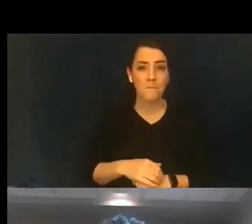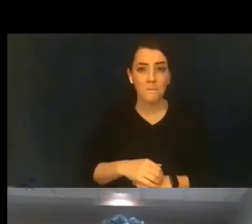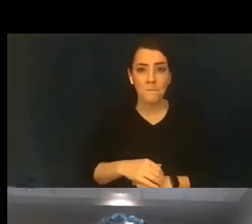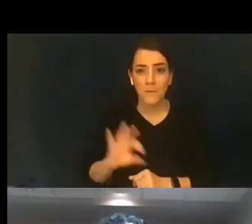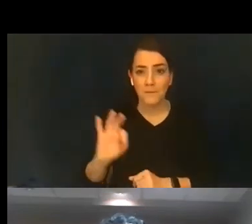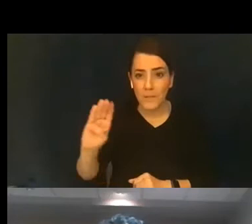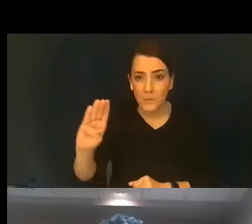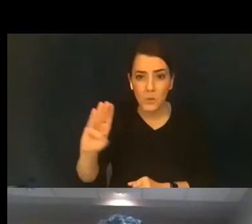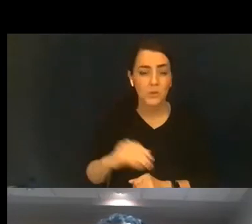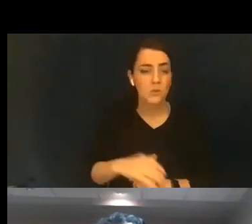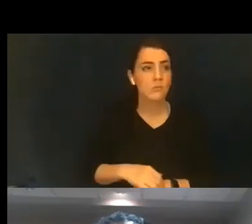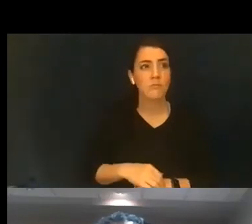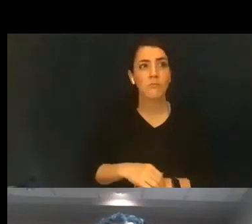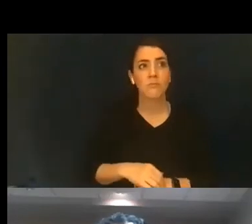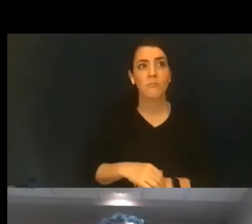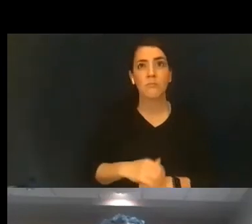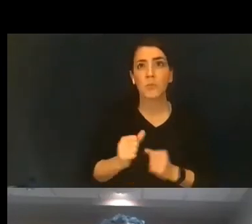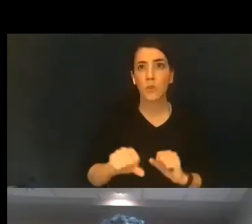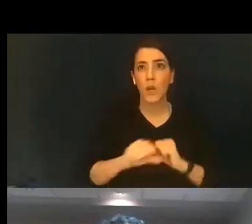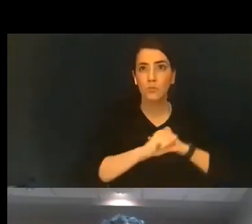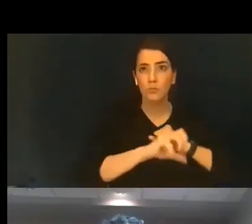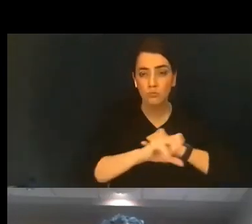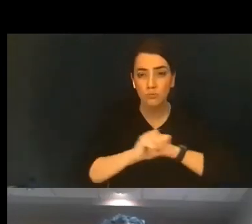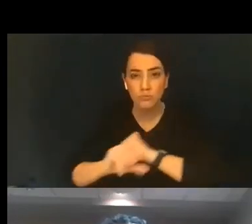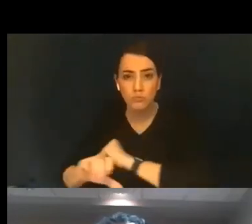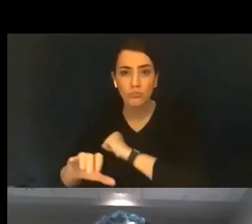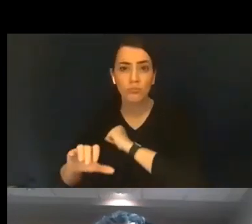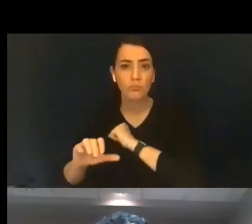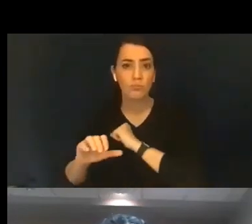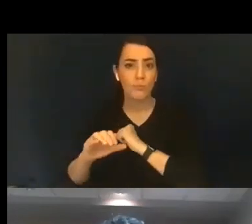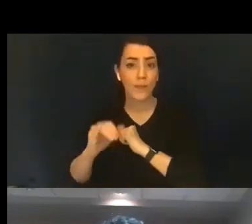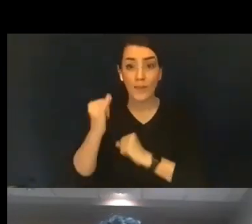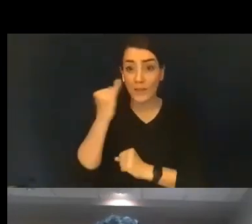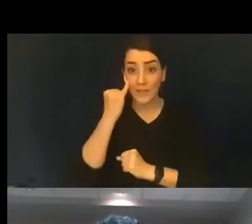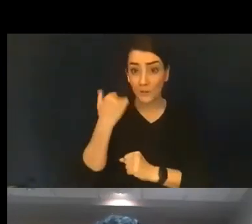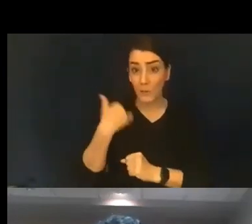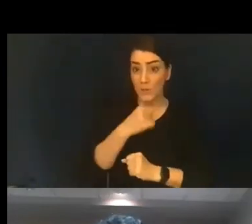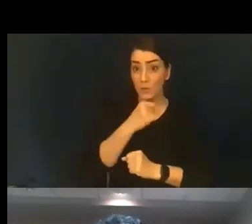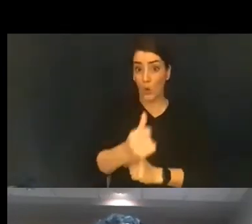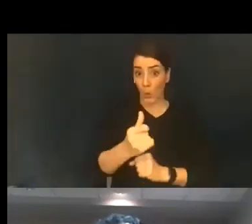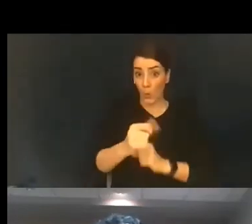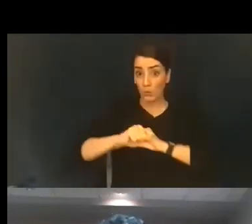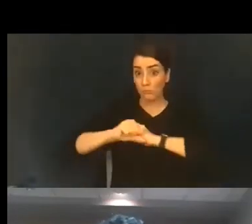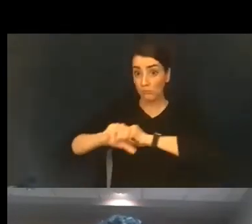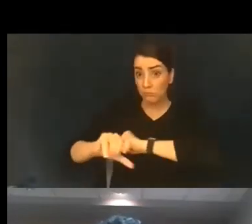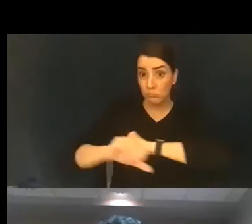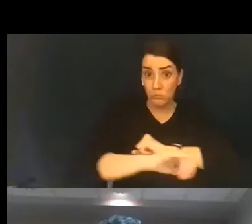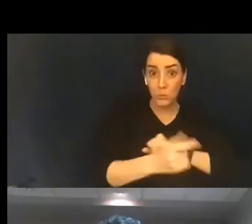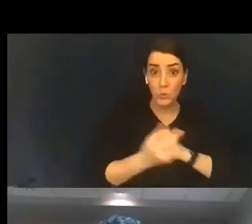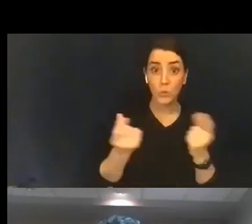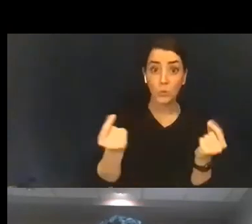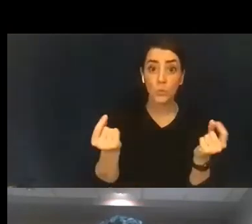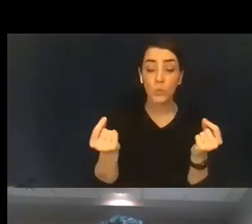recognizing and realizing that if we don't do this now, then the younger generation, the 30 and under age